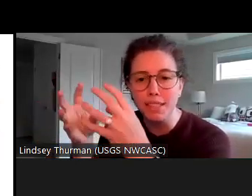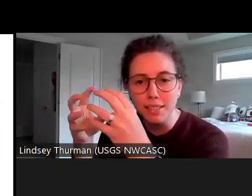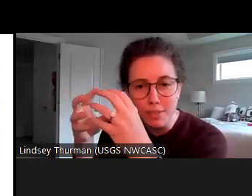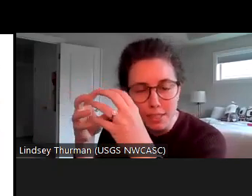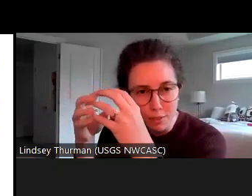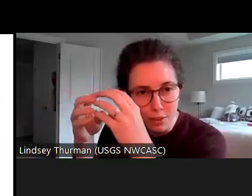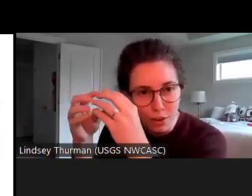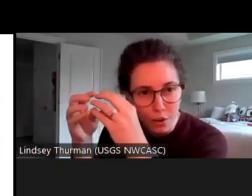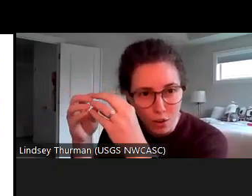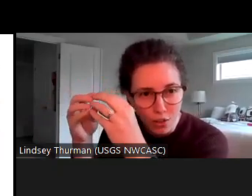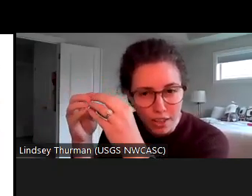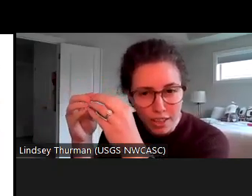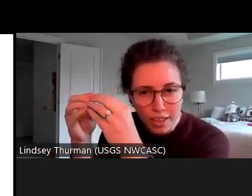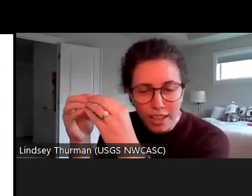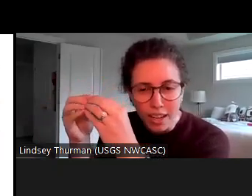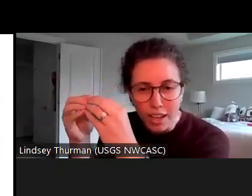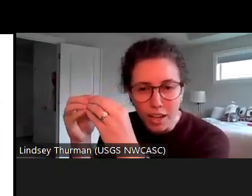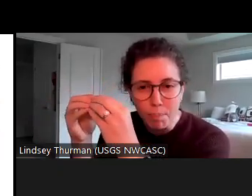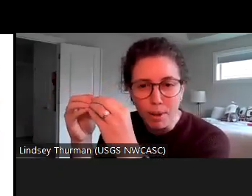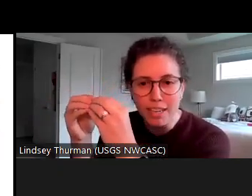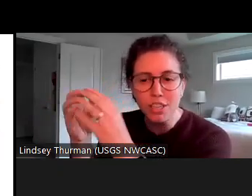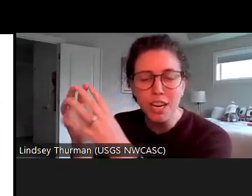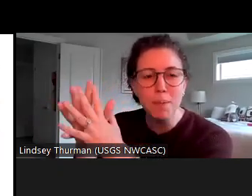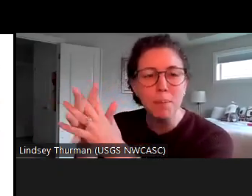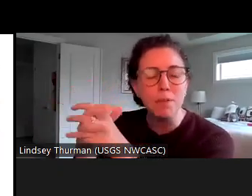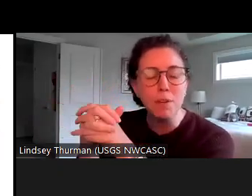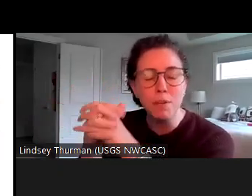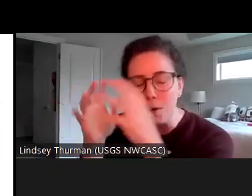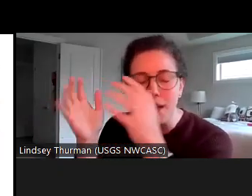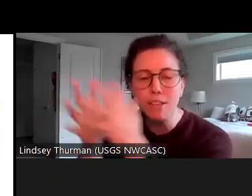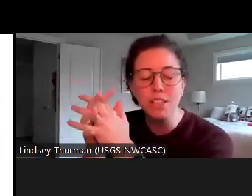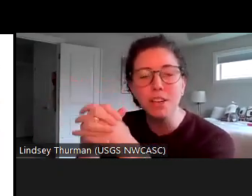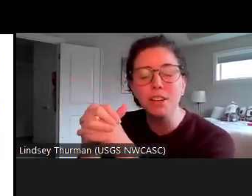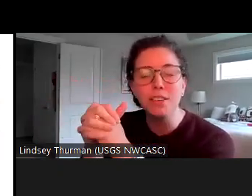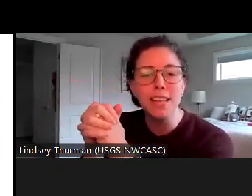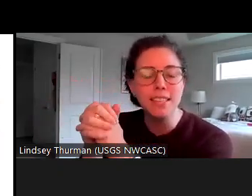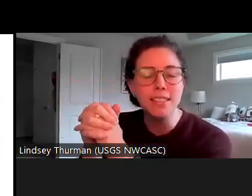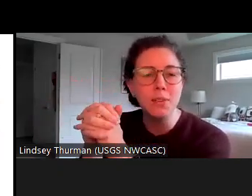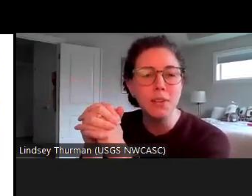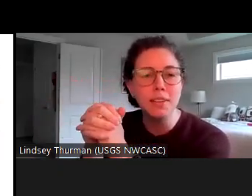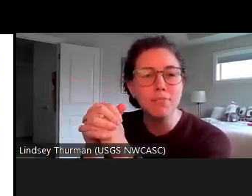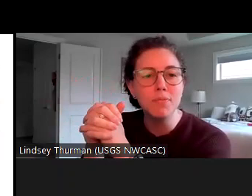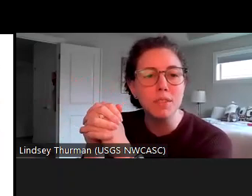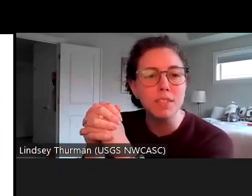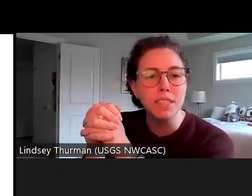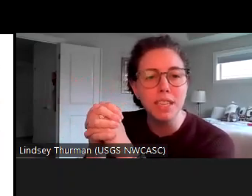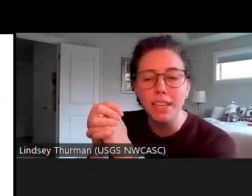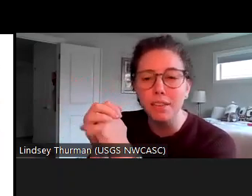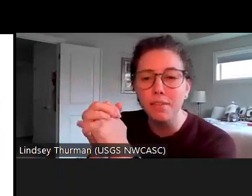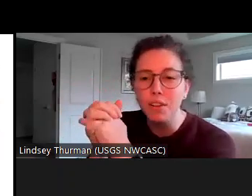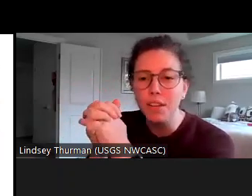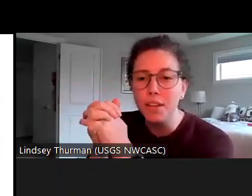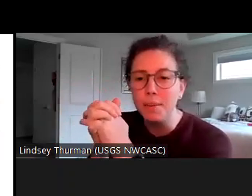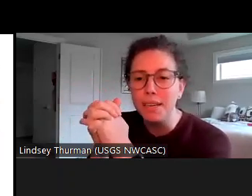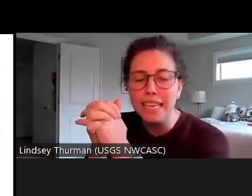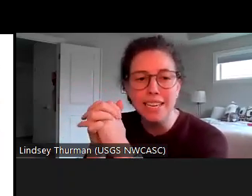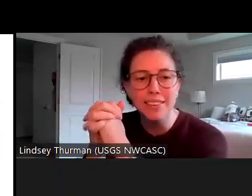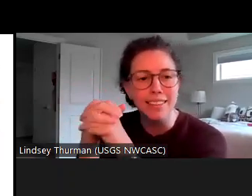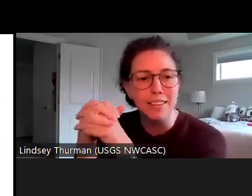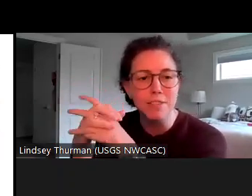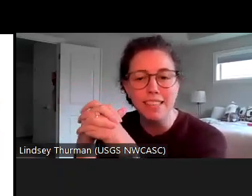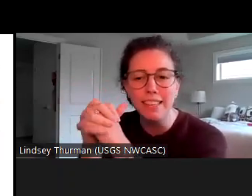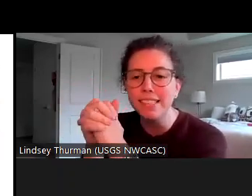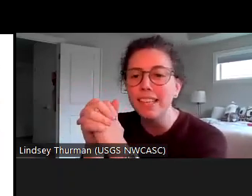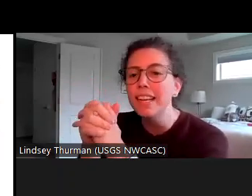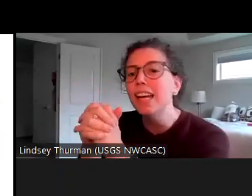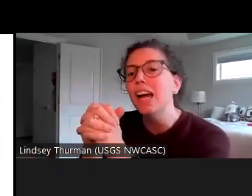with this spherical body shape. If you go back to your lessons on surface area to volume and heat